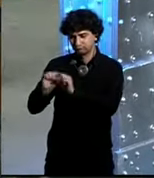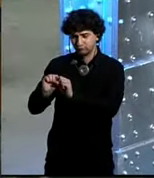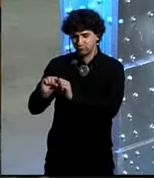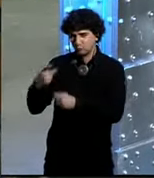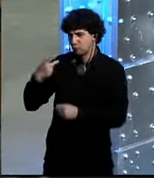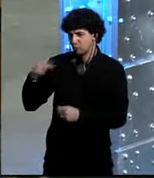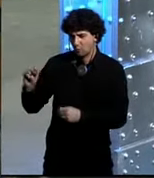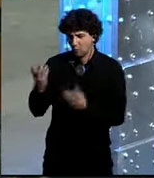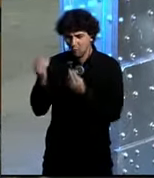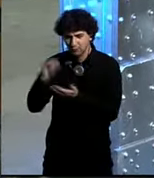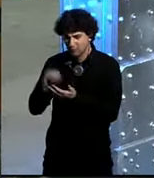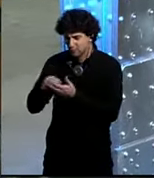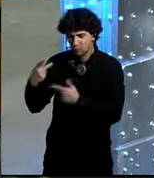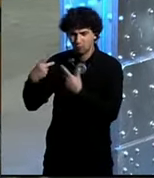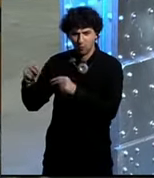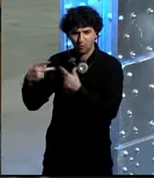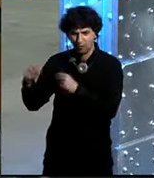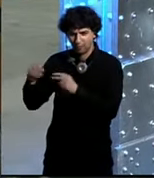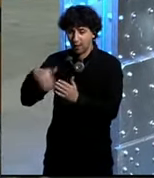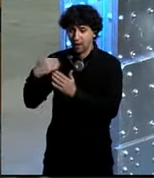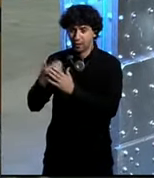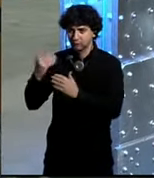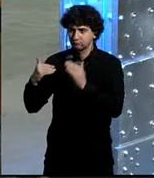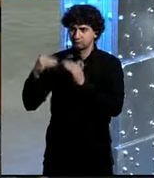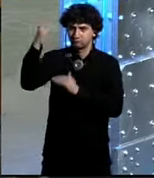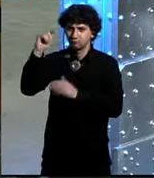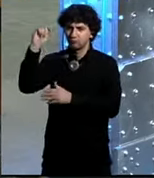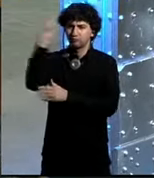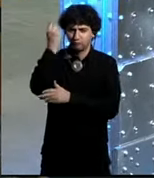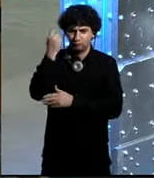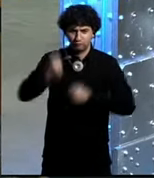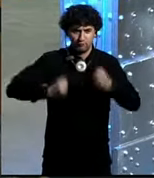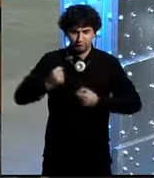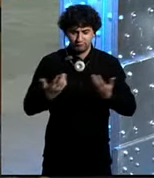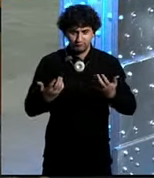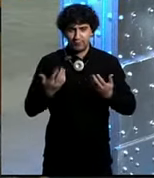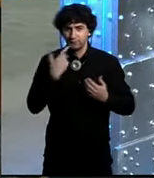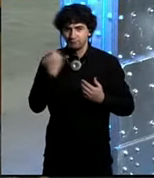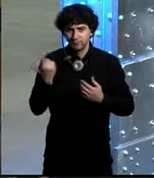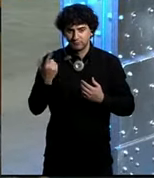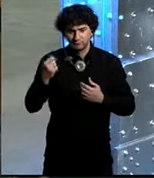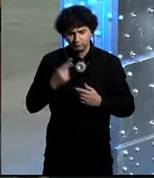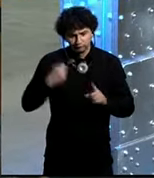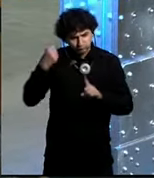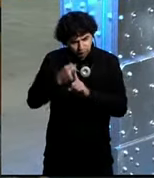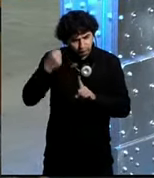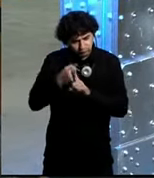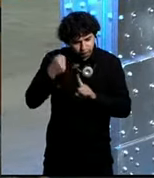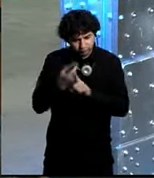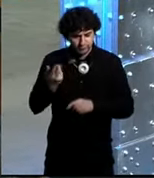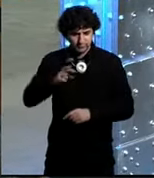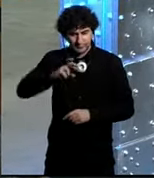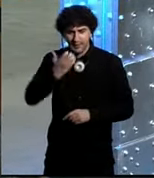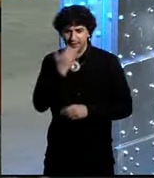American athletes that were refused before they were stars, and they give